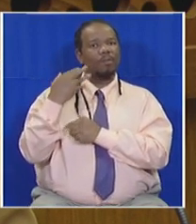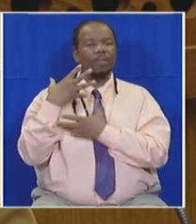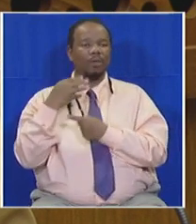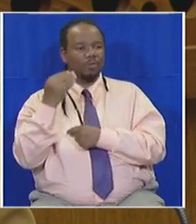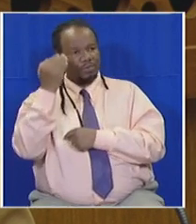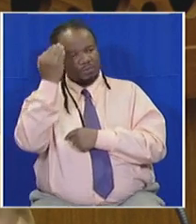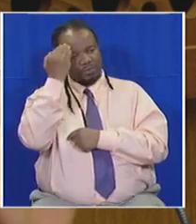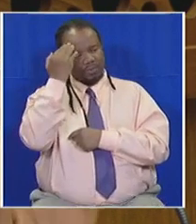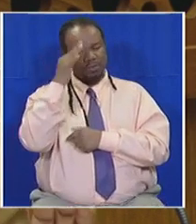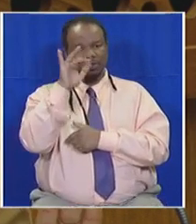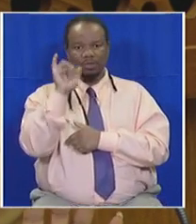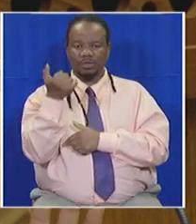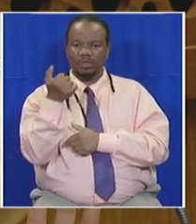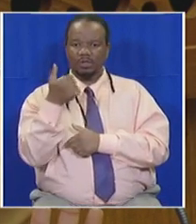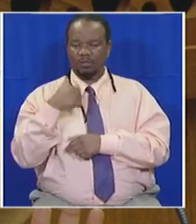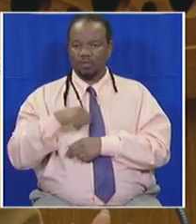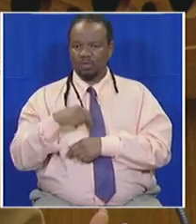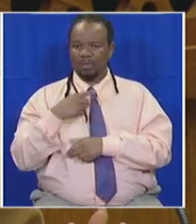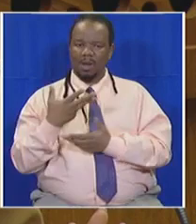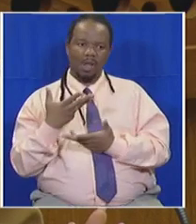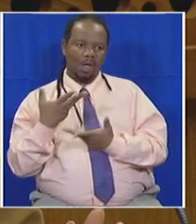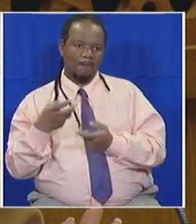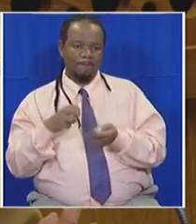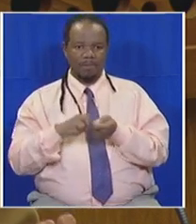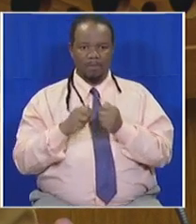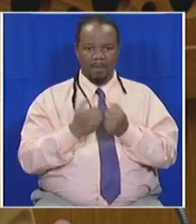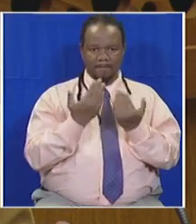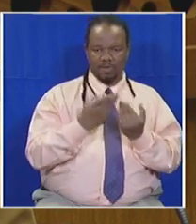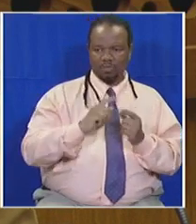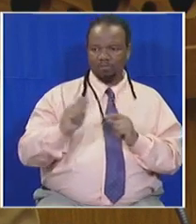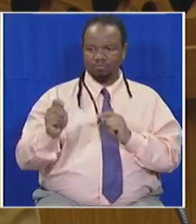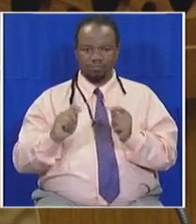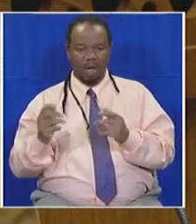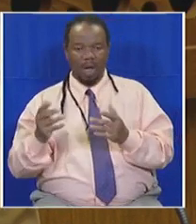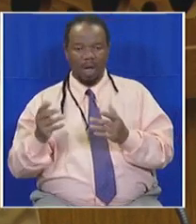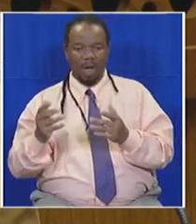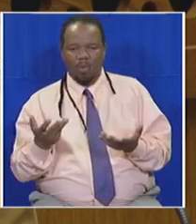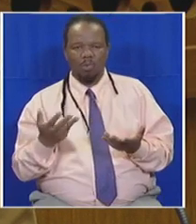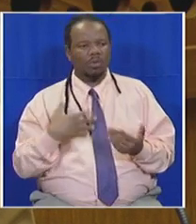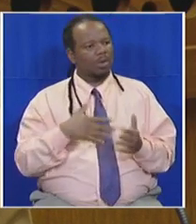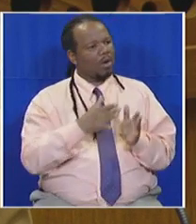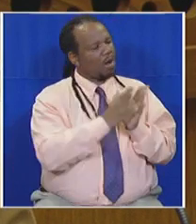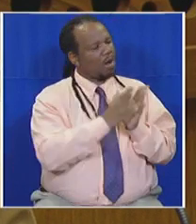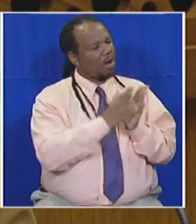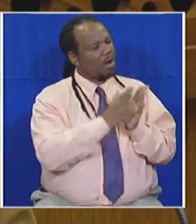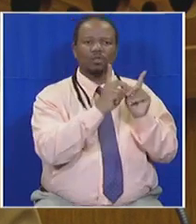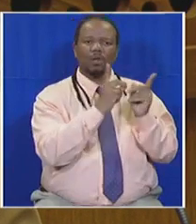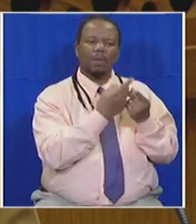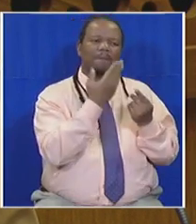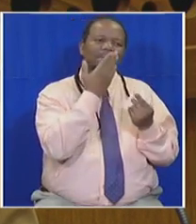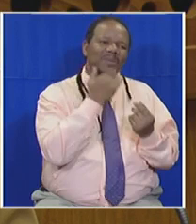in municipalities on spending of allocated budget. We call upon the department to enhance